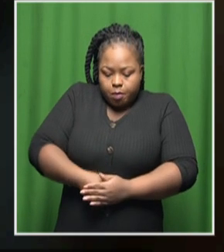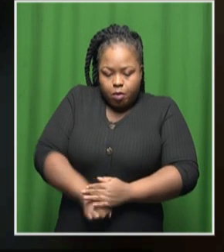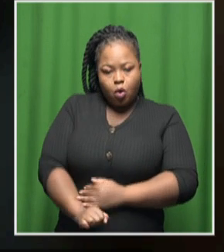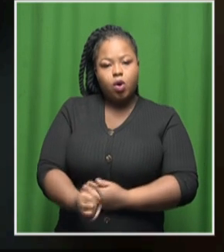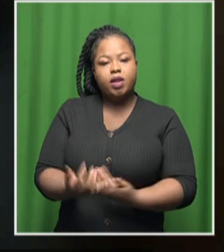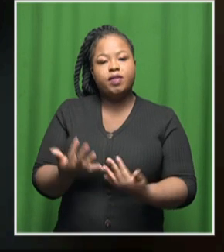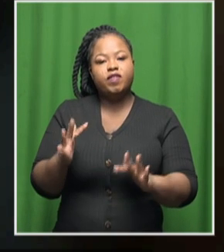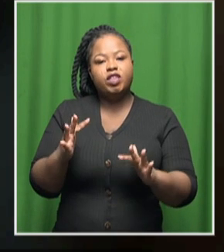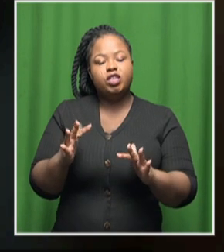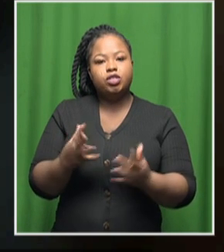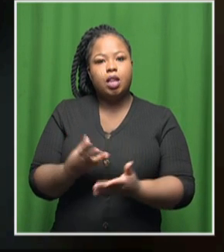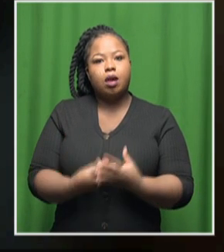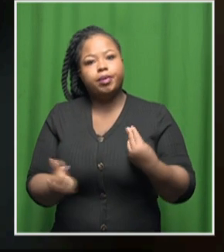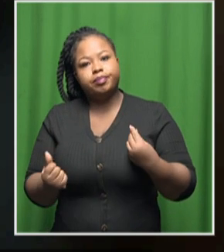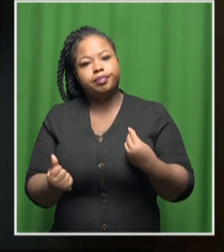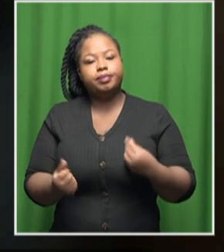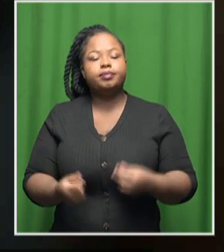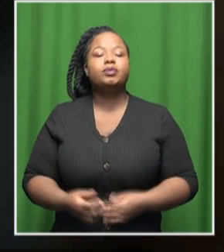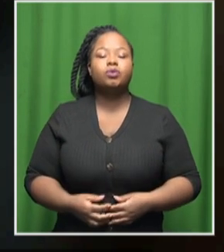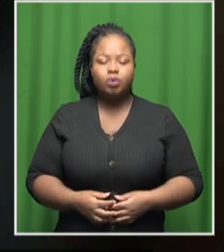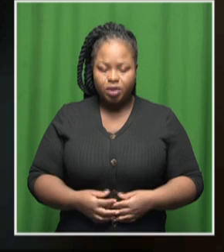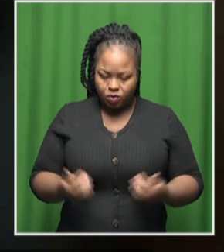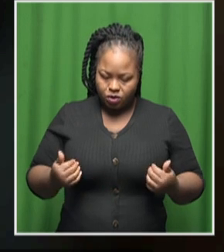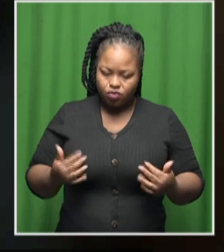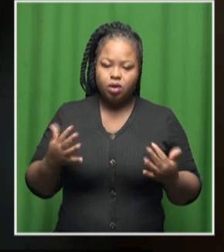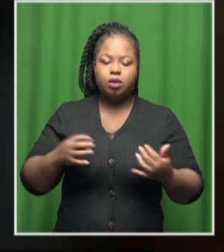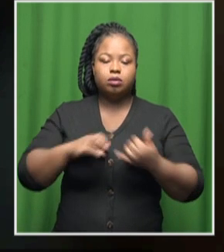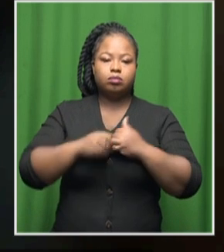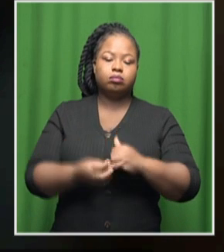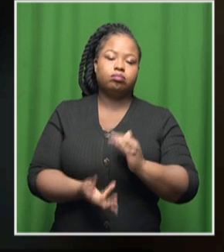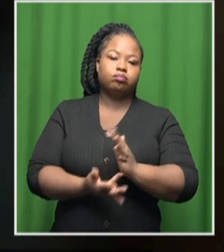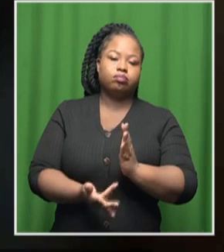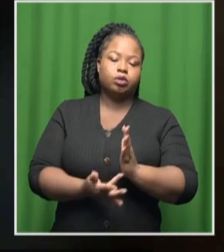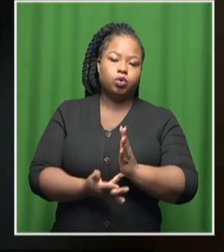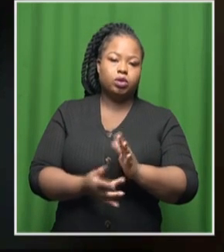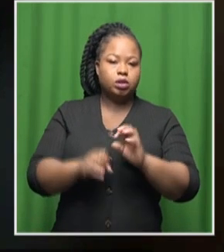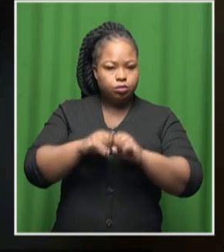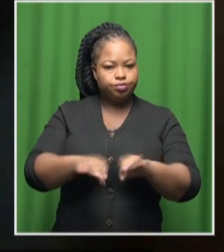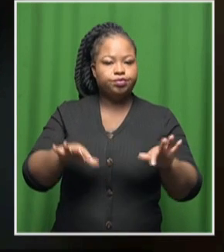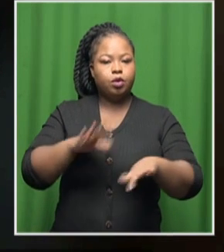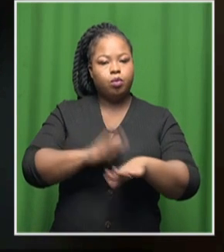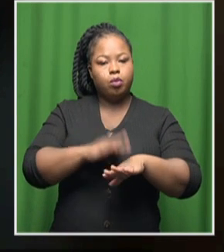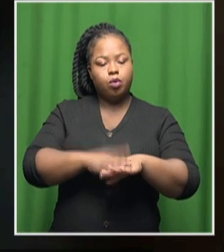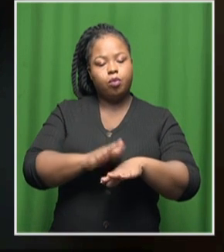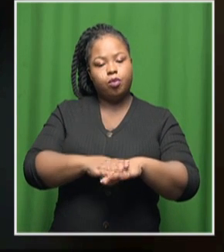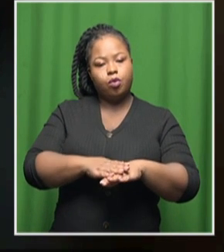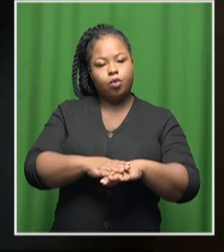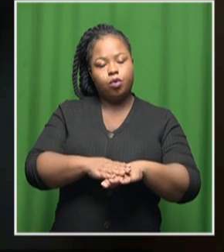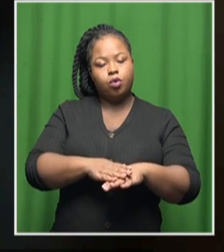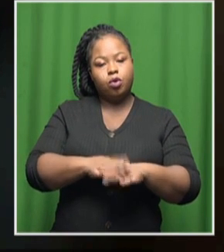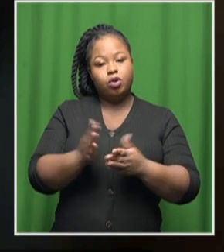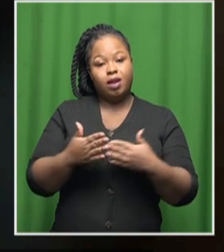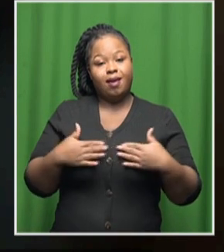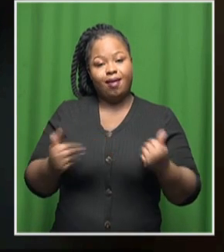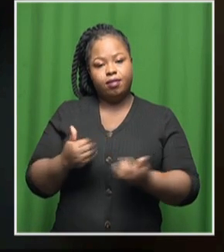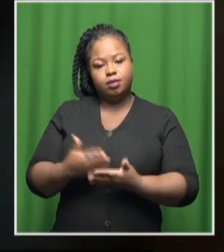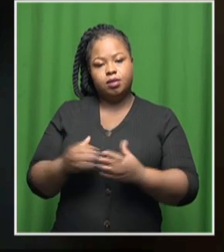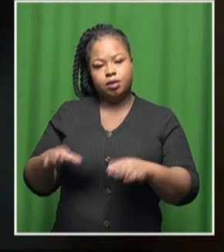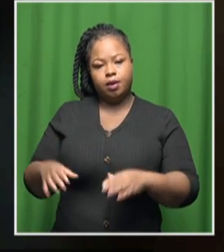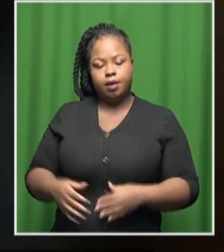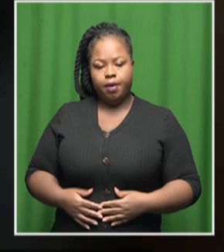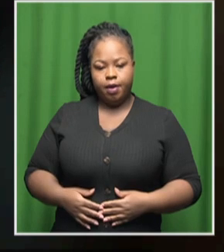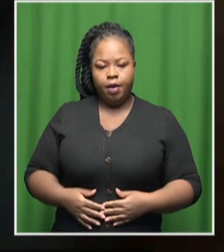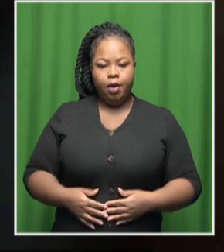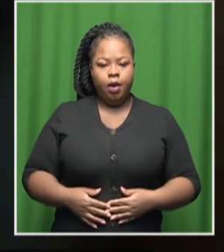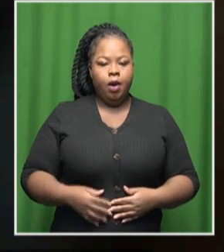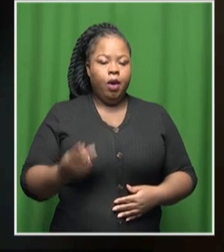So we are kind of trying to expand the technology to the health sector as well. Well,